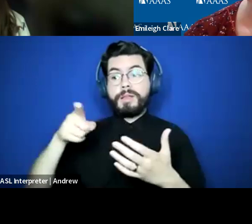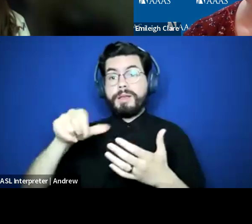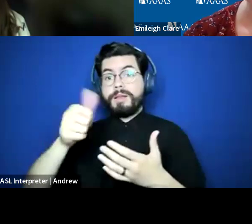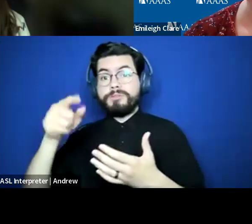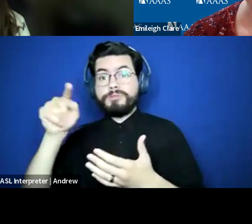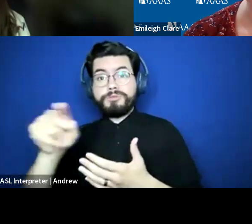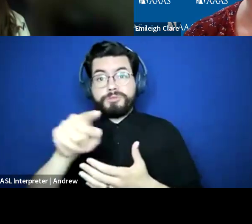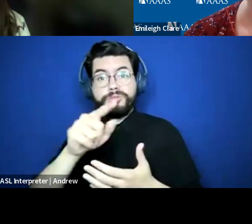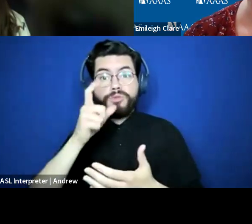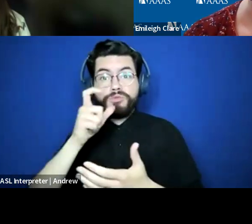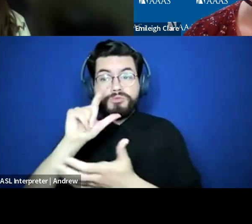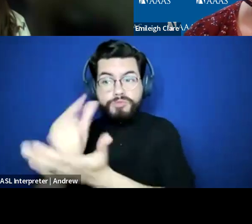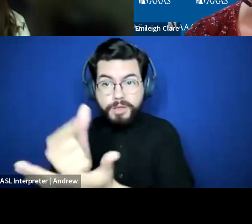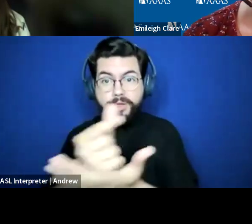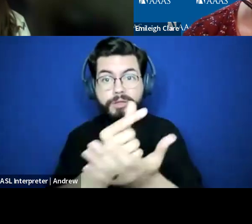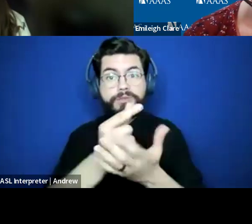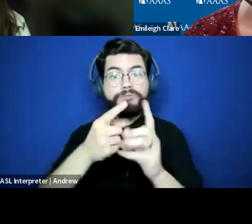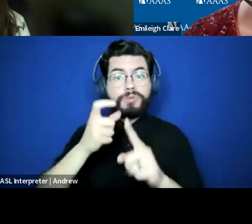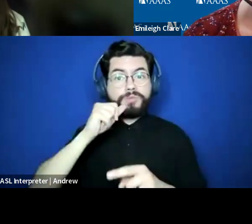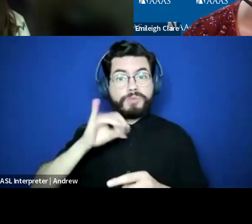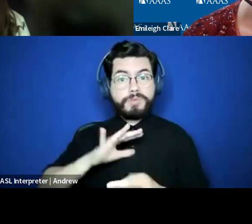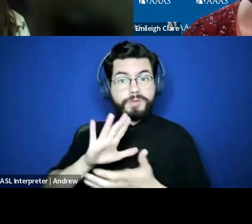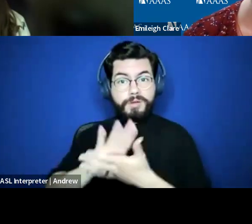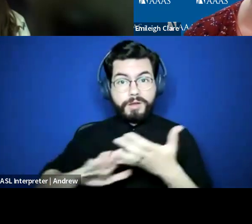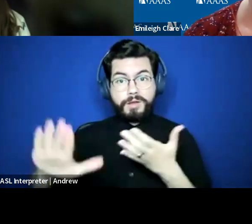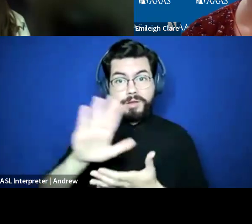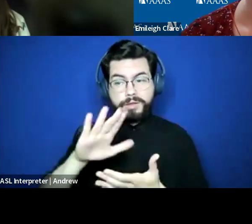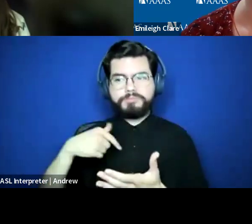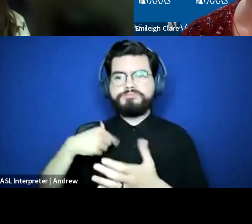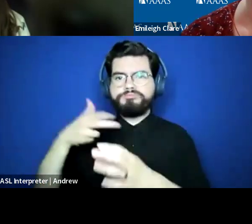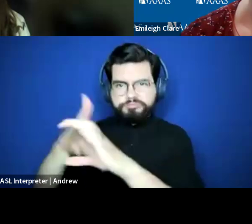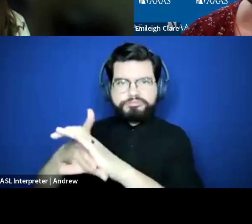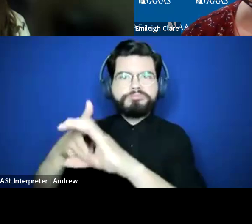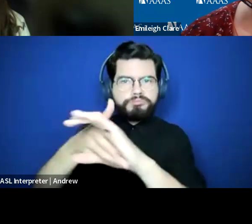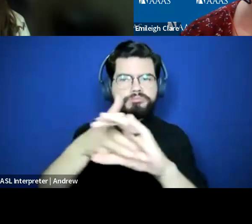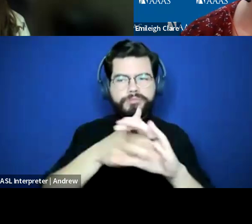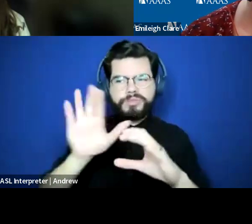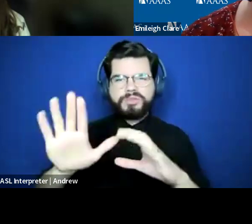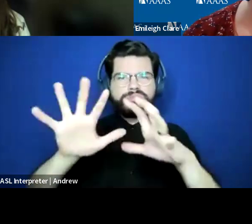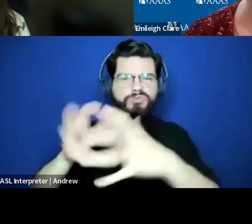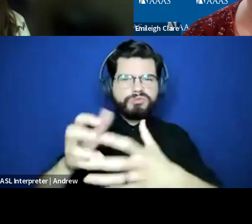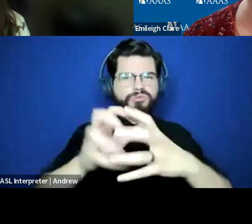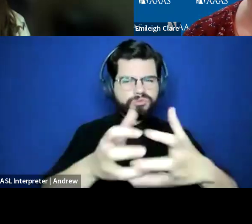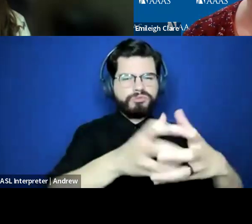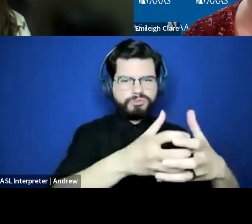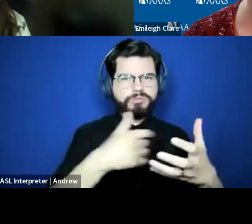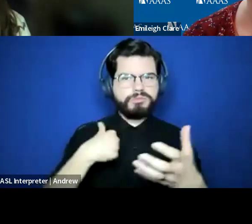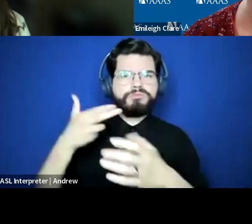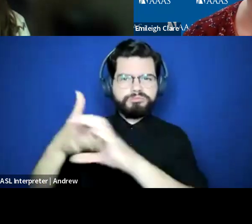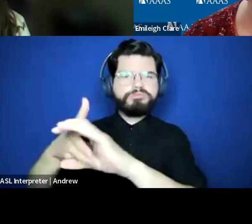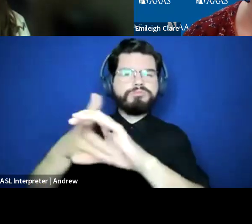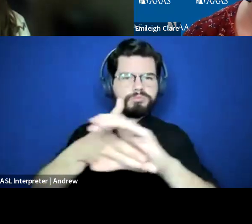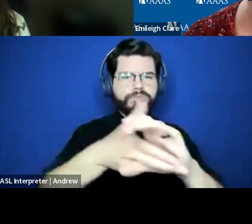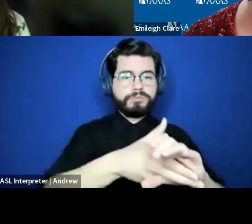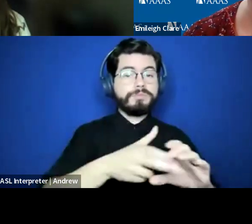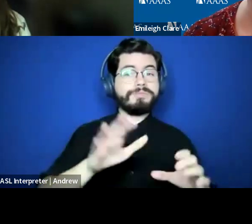I have joined that and been active in those groups before. In the local chapters, and I can just say that you can find